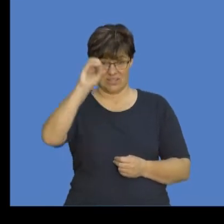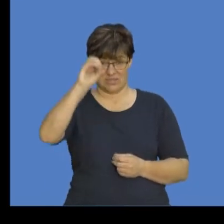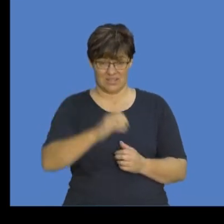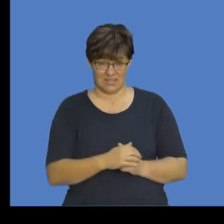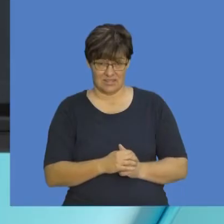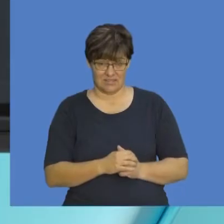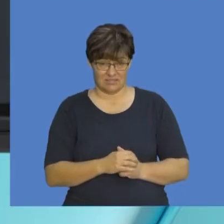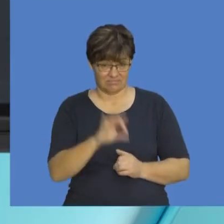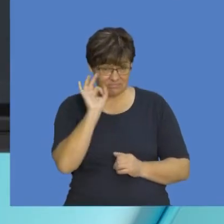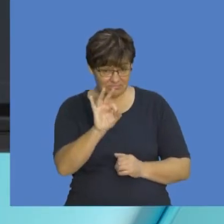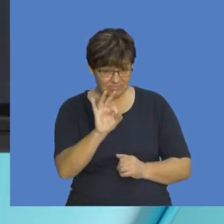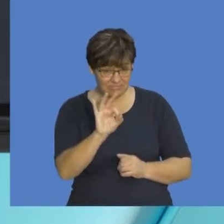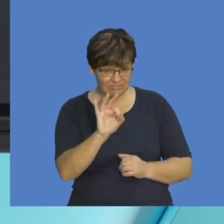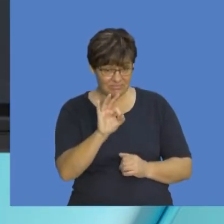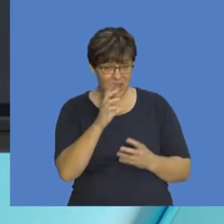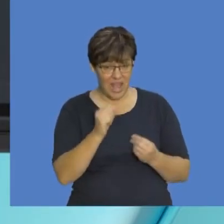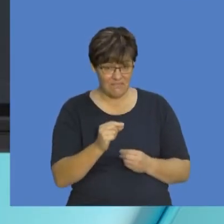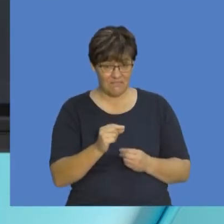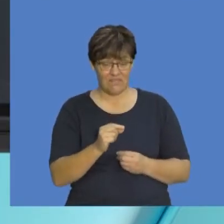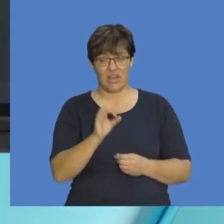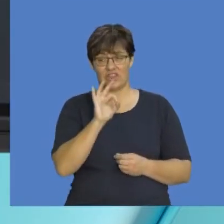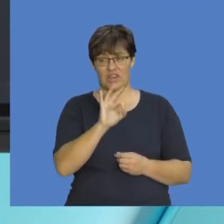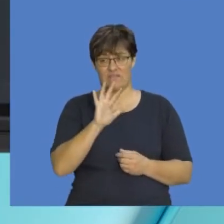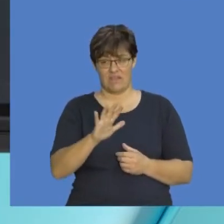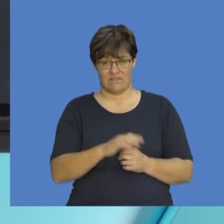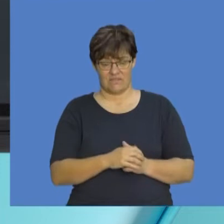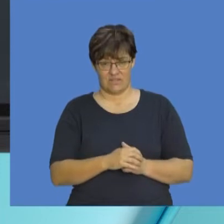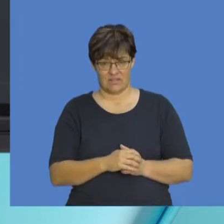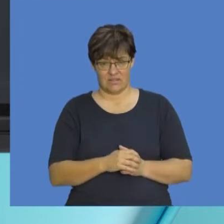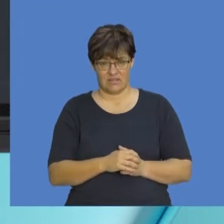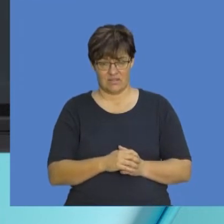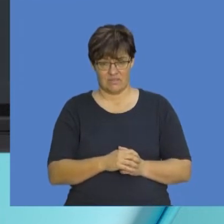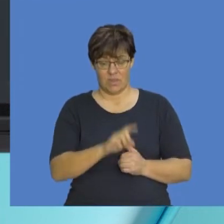35. Are we all together? We have 35.